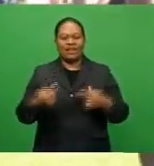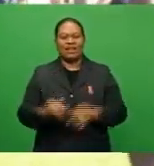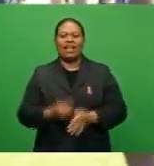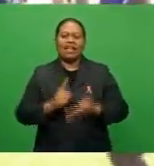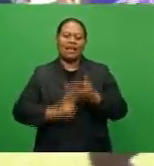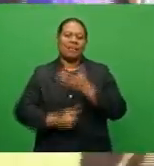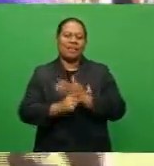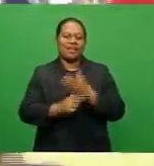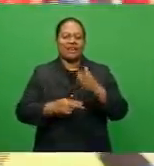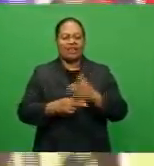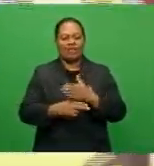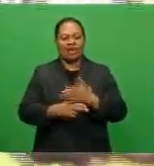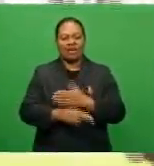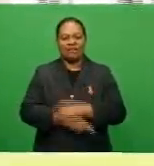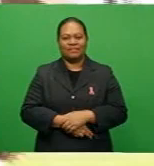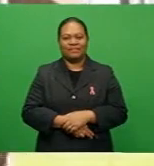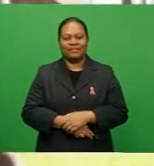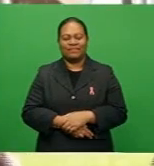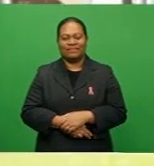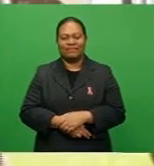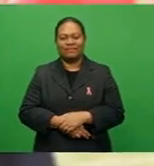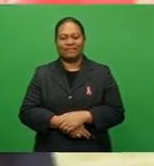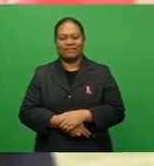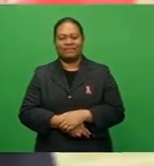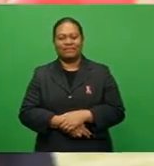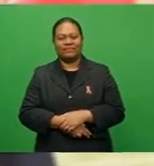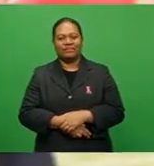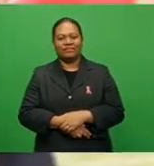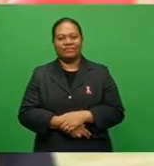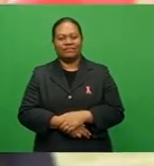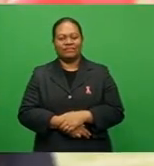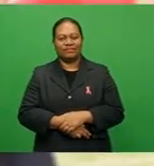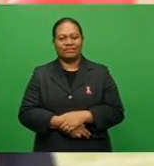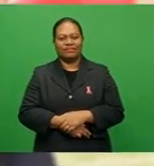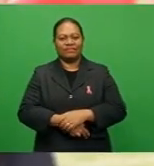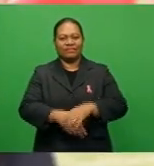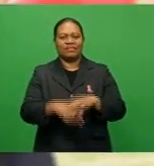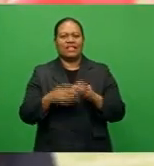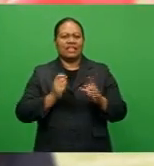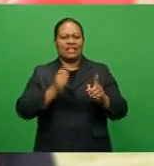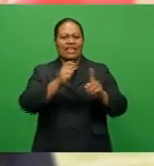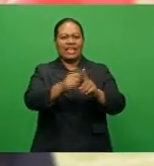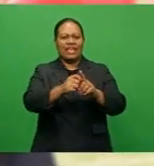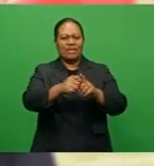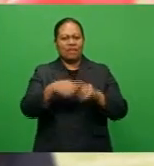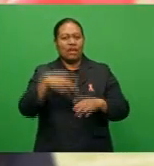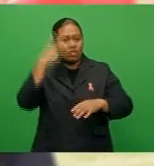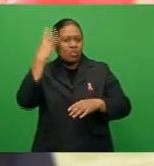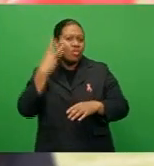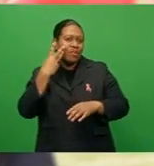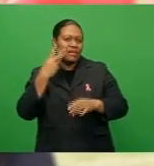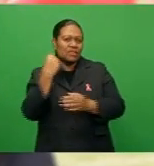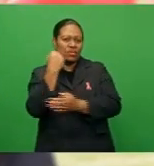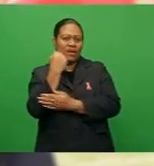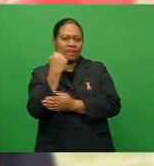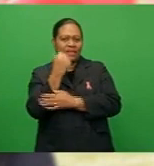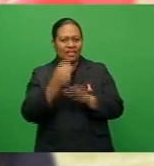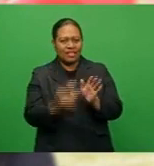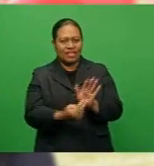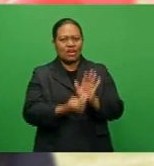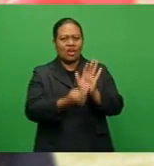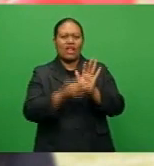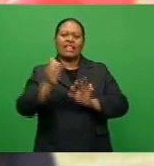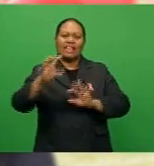Nabua. Taile Materkula, FBC Sports. With the aim of raising the profile of women's rugby in the north, a